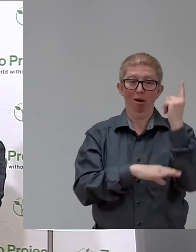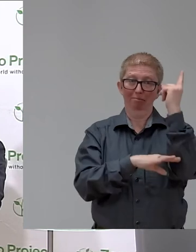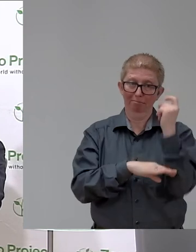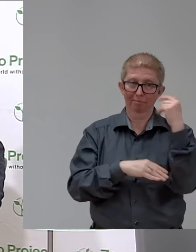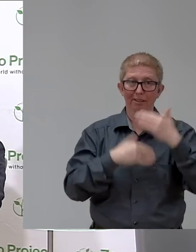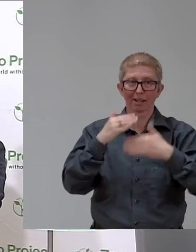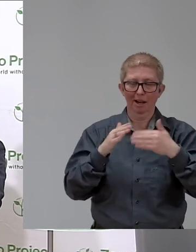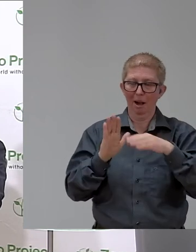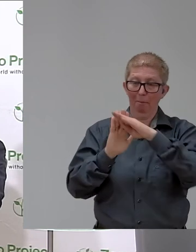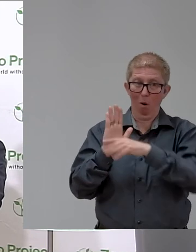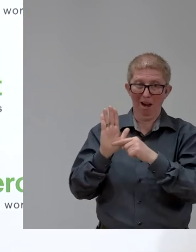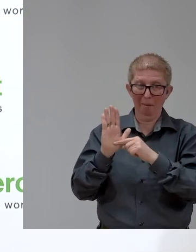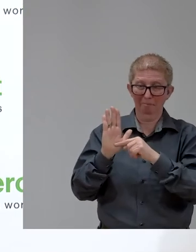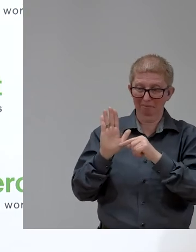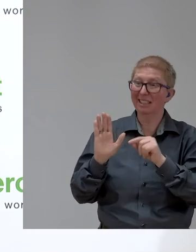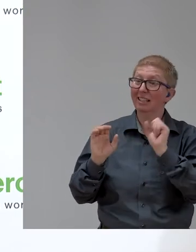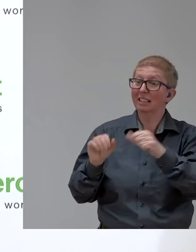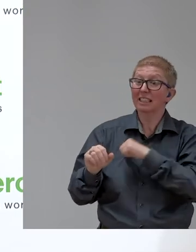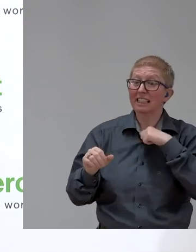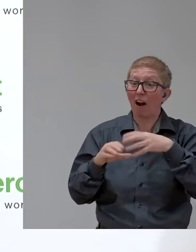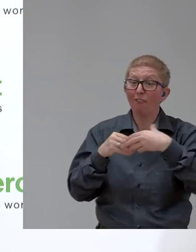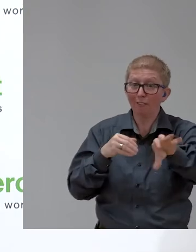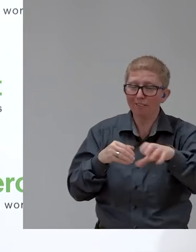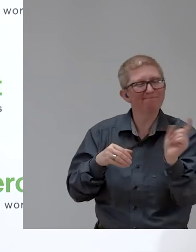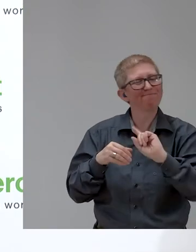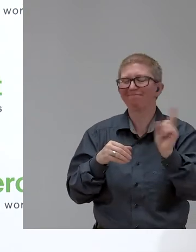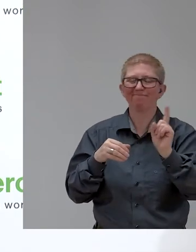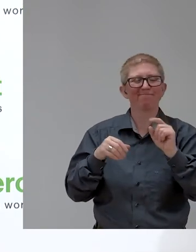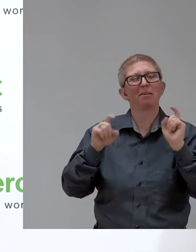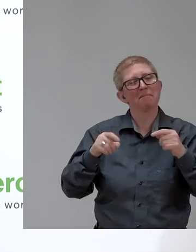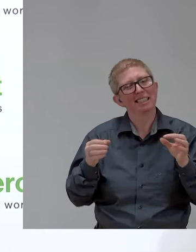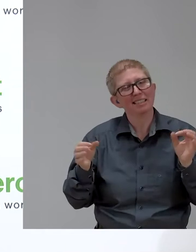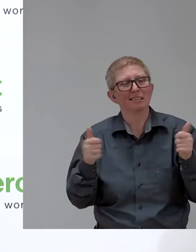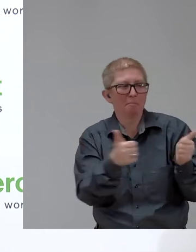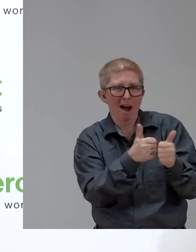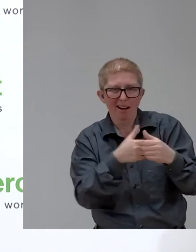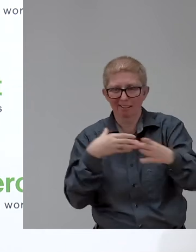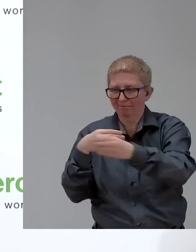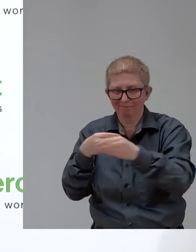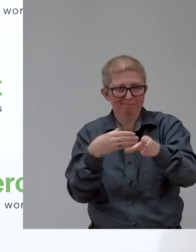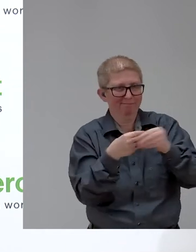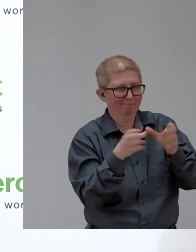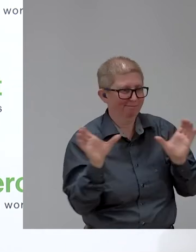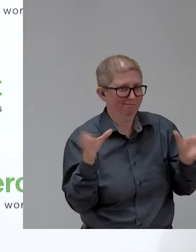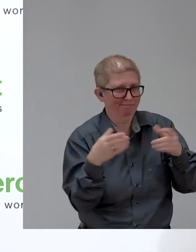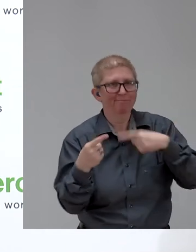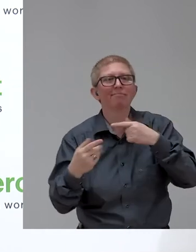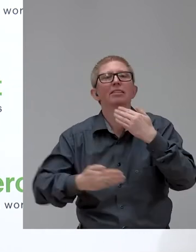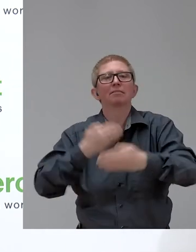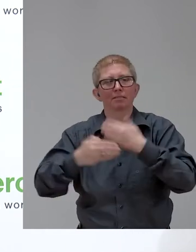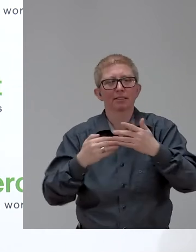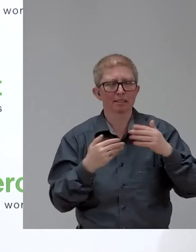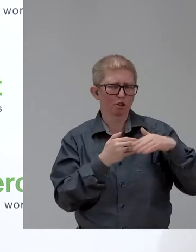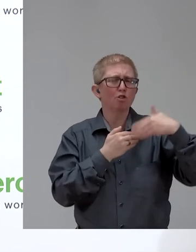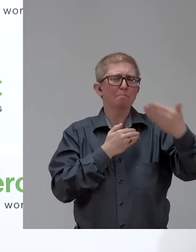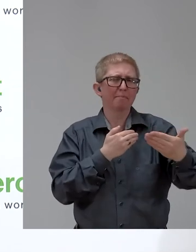understand geographies, to find the right partners, to understand the rules of the system, etc. So we'll be hearing a bit more on that later on as well.